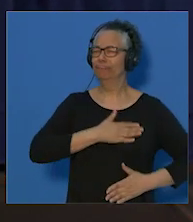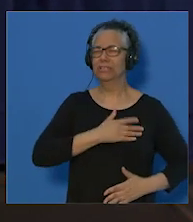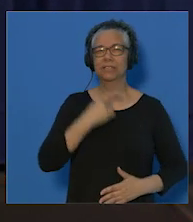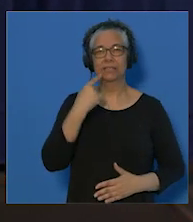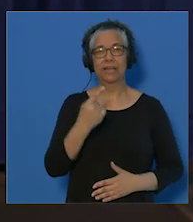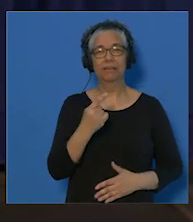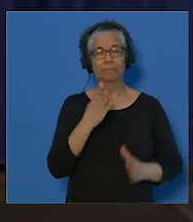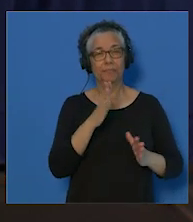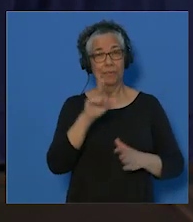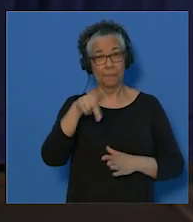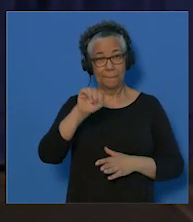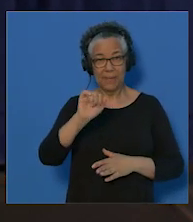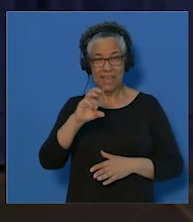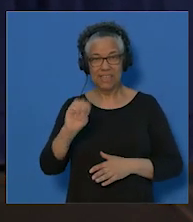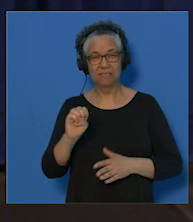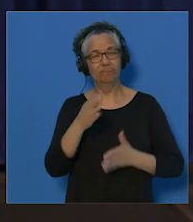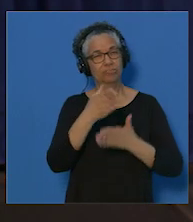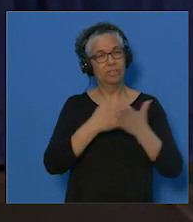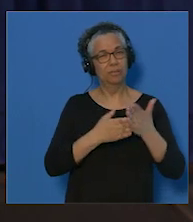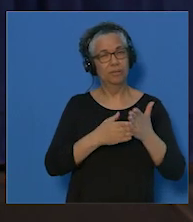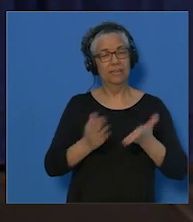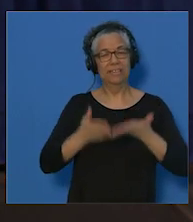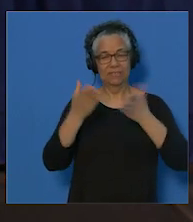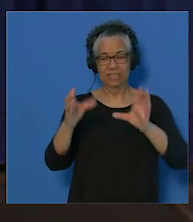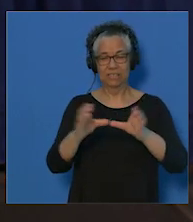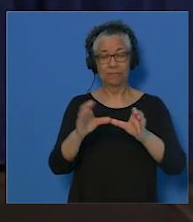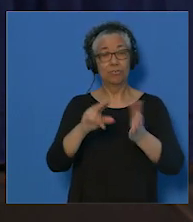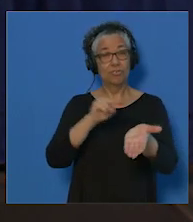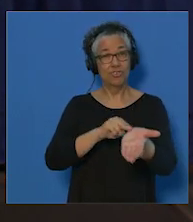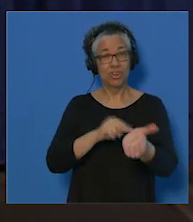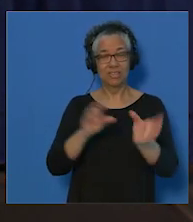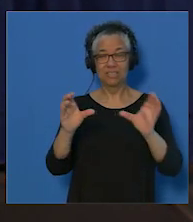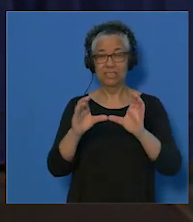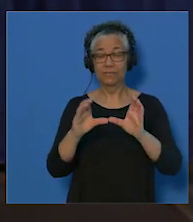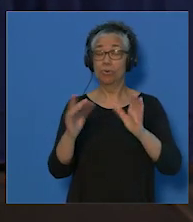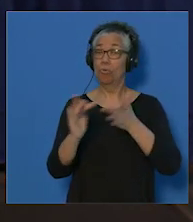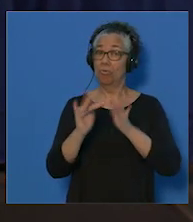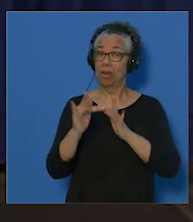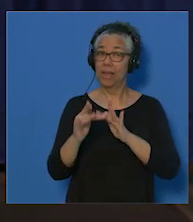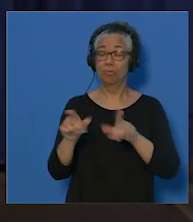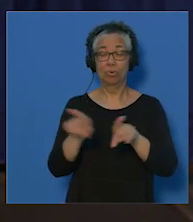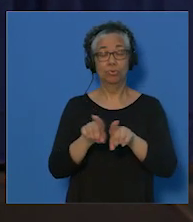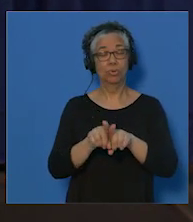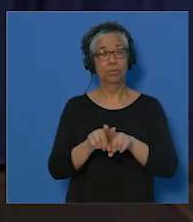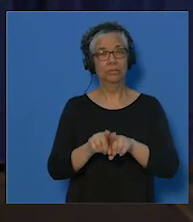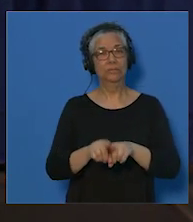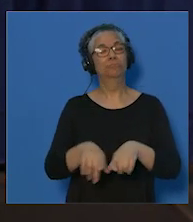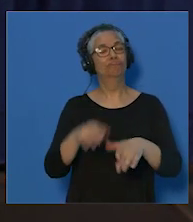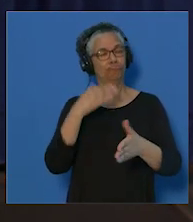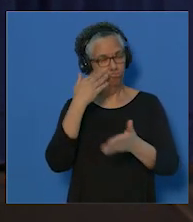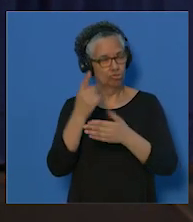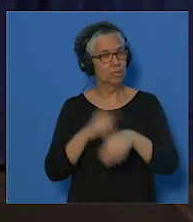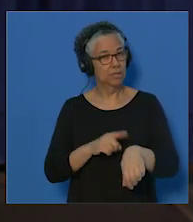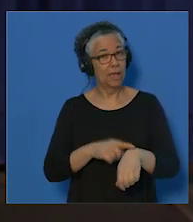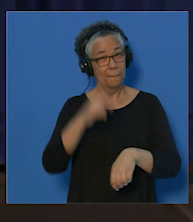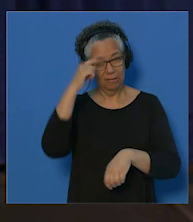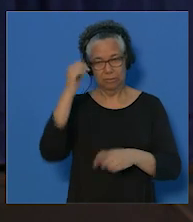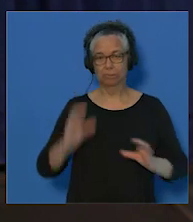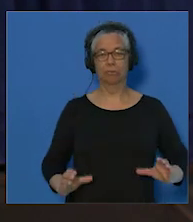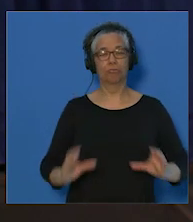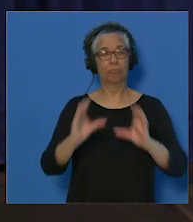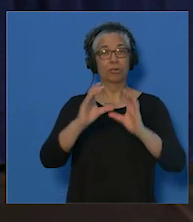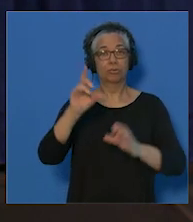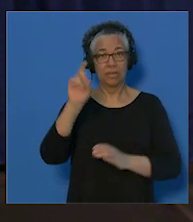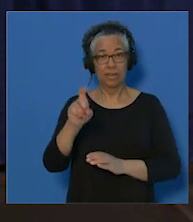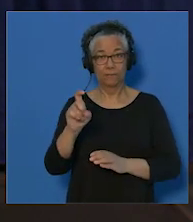will be offering the Certificate for Nursing Assistance program online as well. This is both timely and relevant because of the critical and immediate